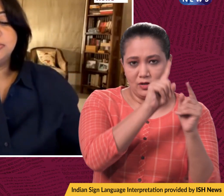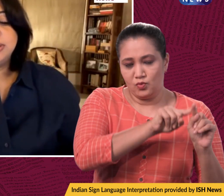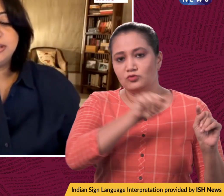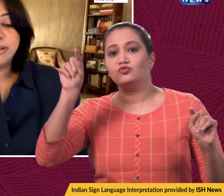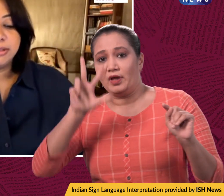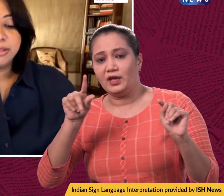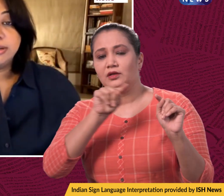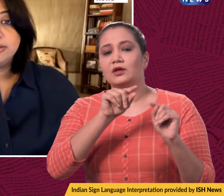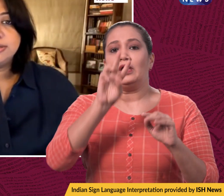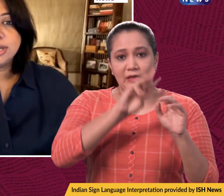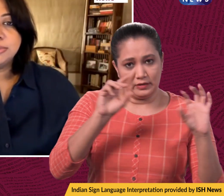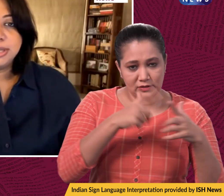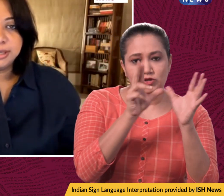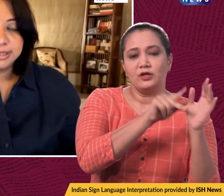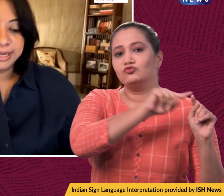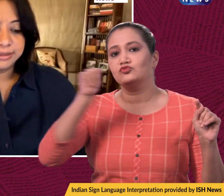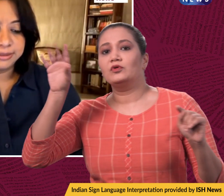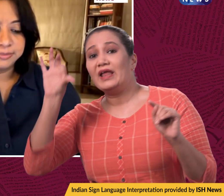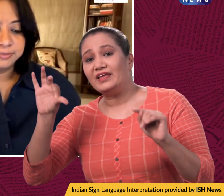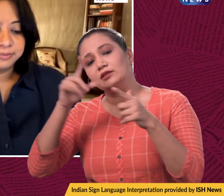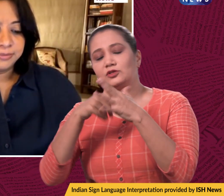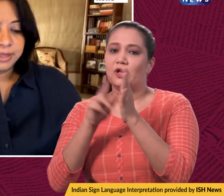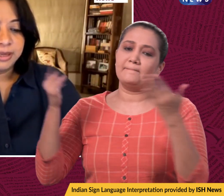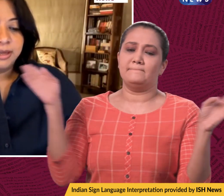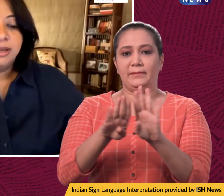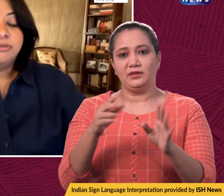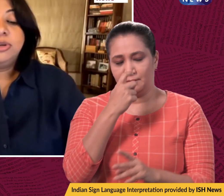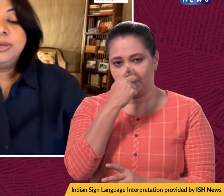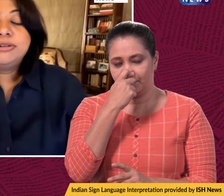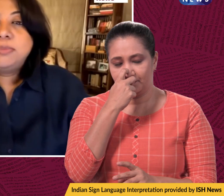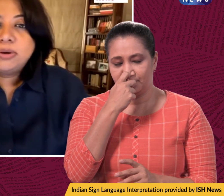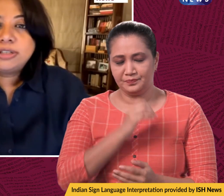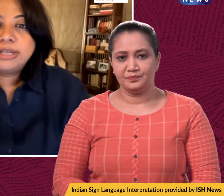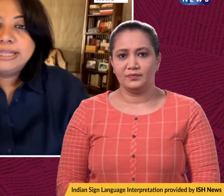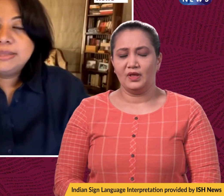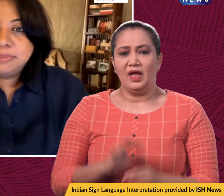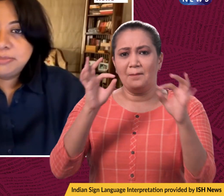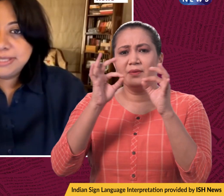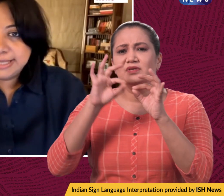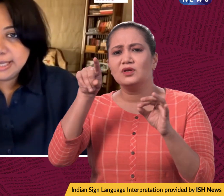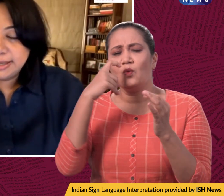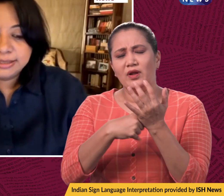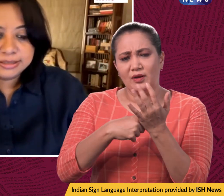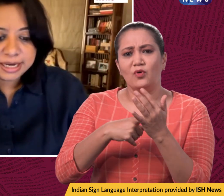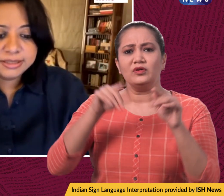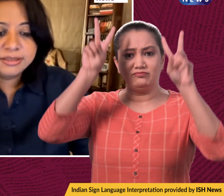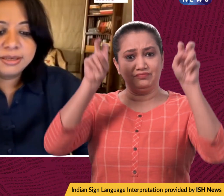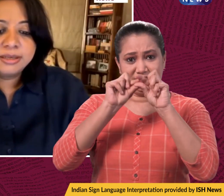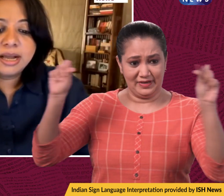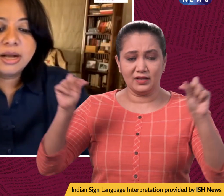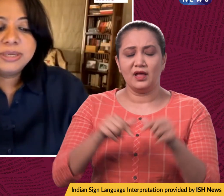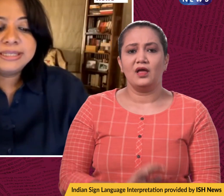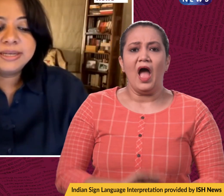from January 3rd to January 9th. Following a report in the BBC